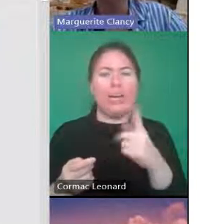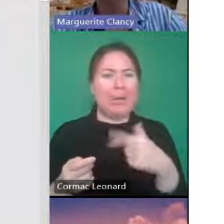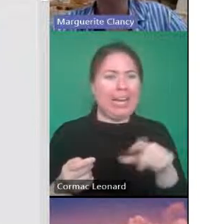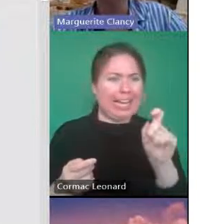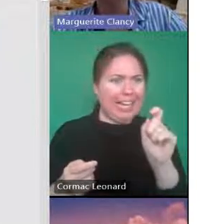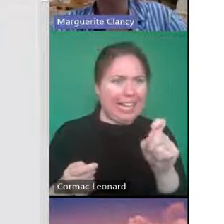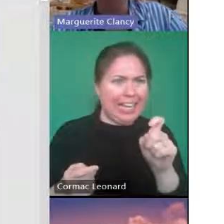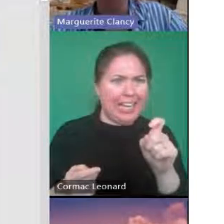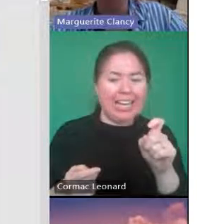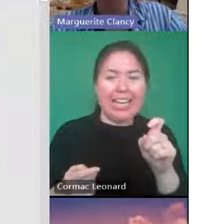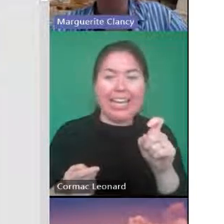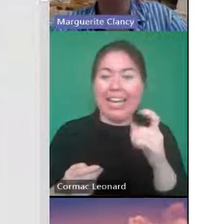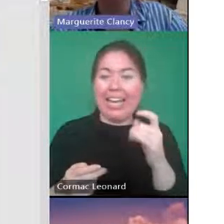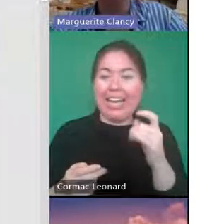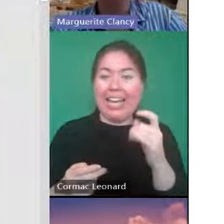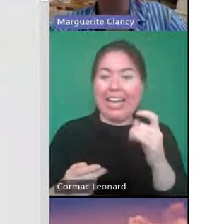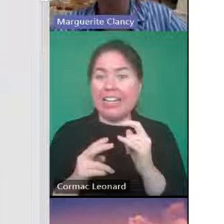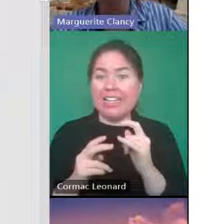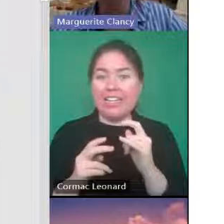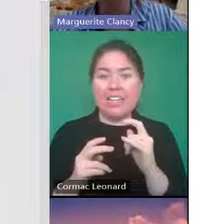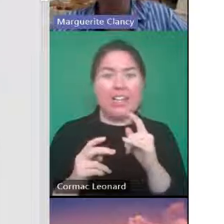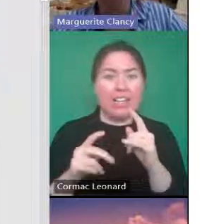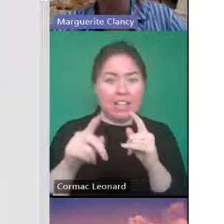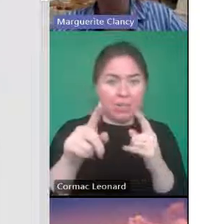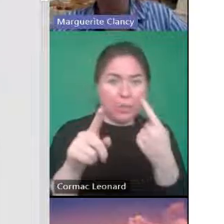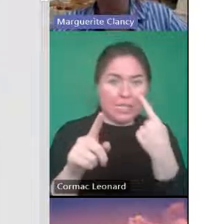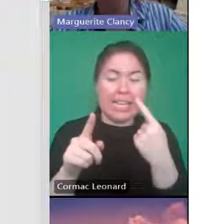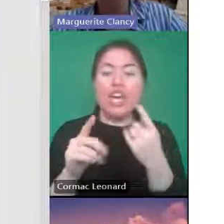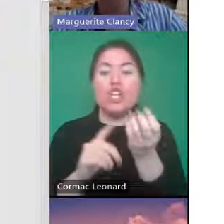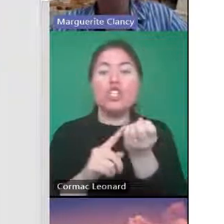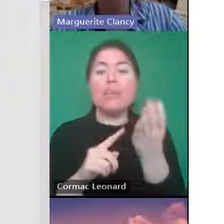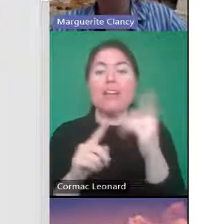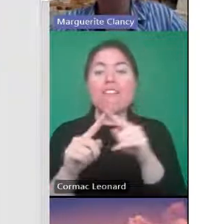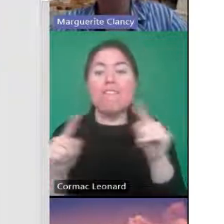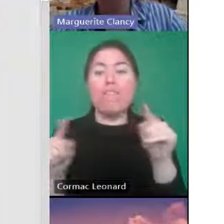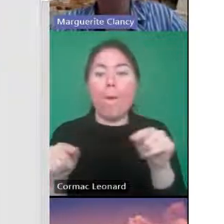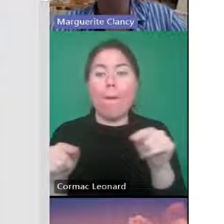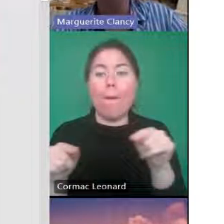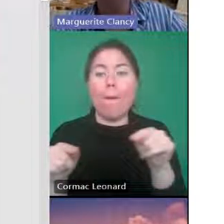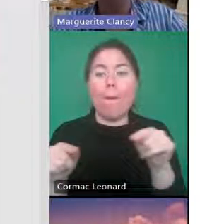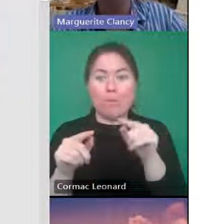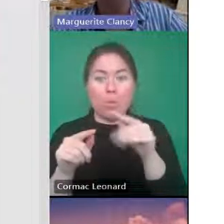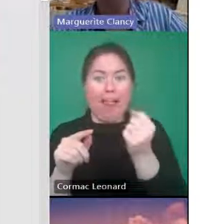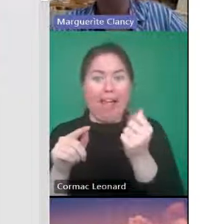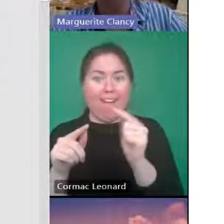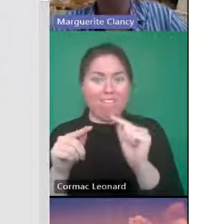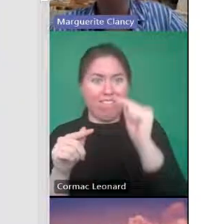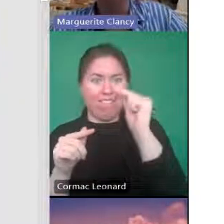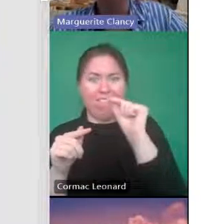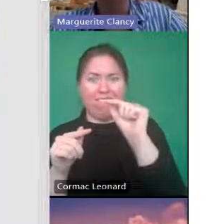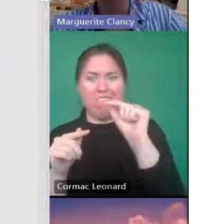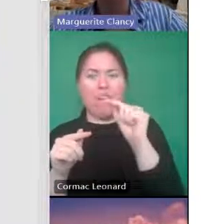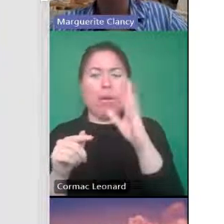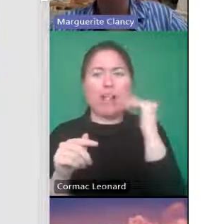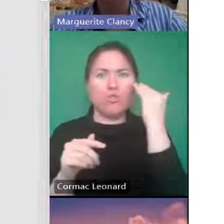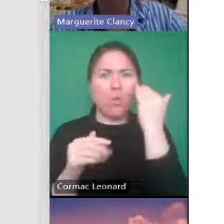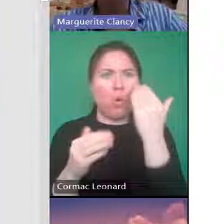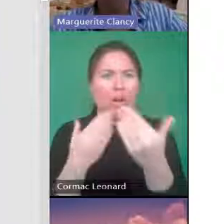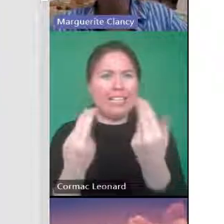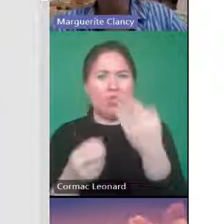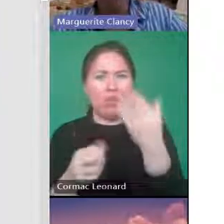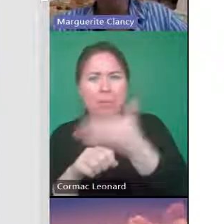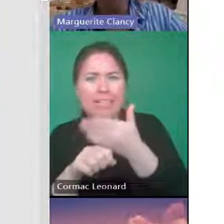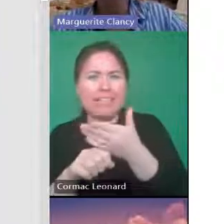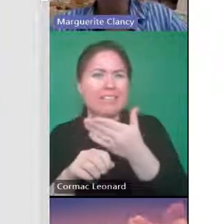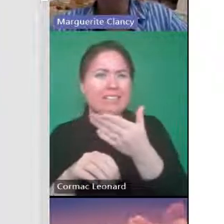task within, it's just above the submitted forms, and you'll be able to, it'll bring you to what needs to be completed.